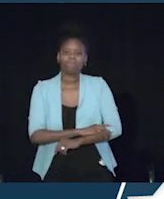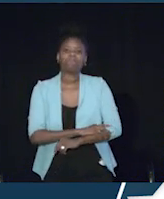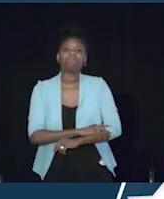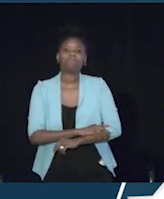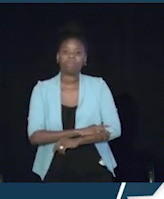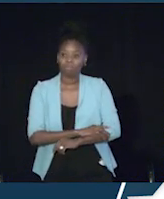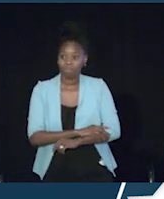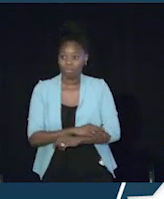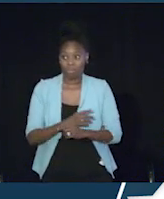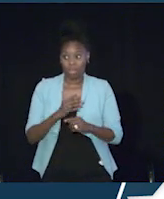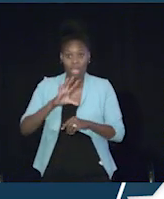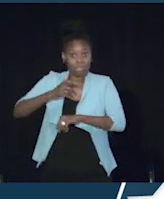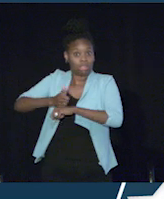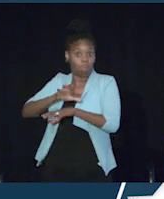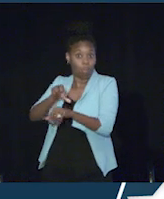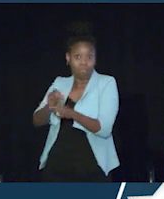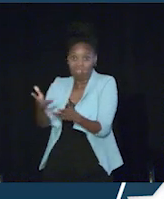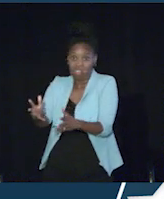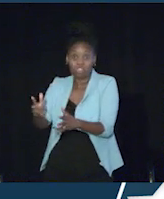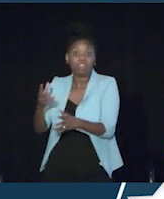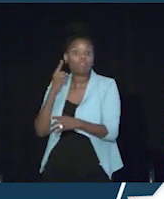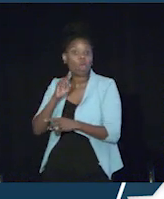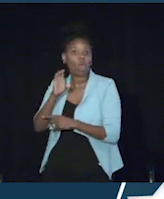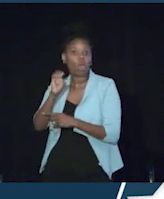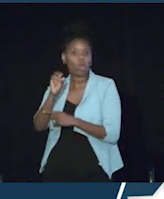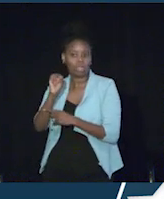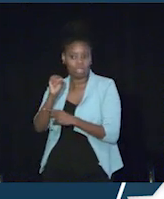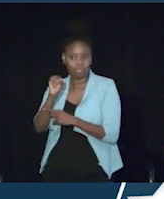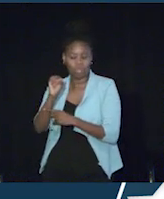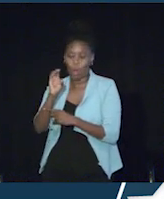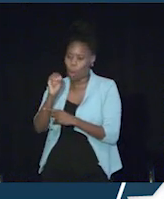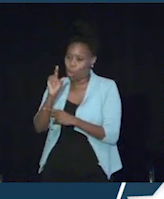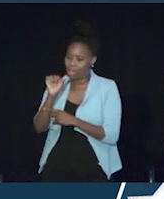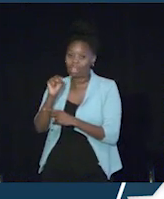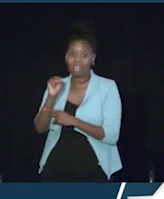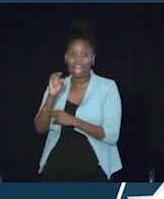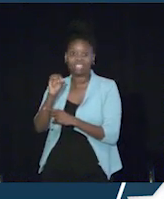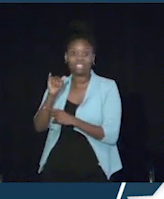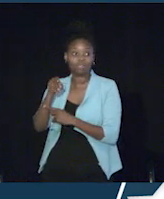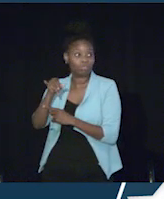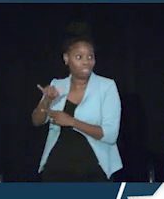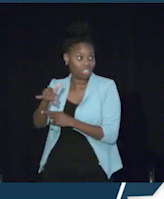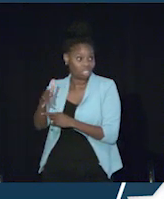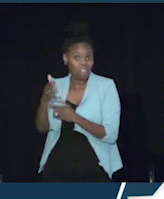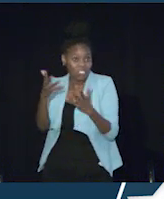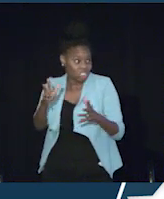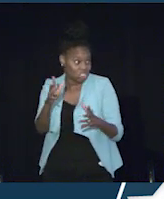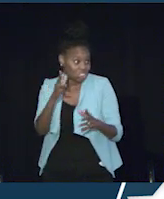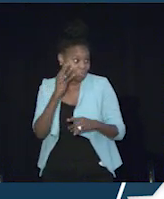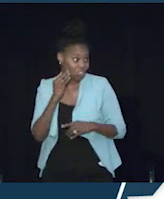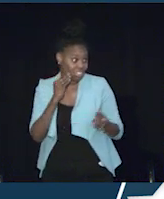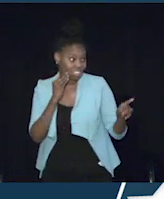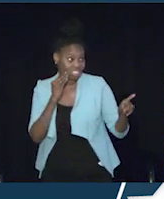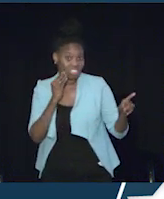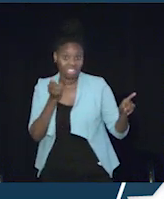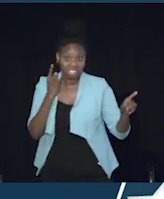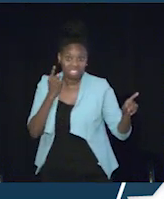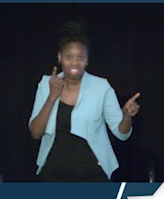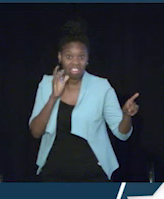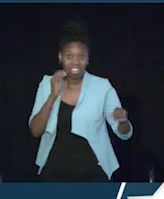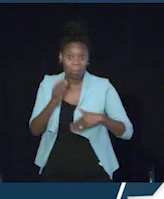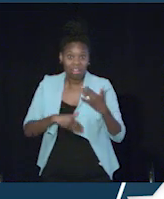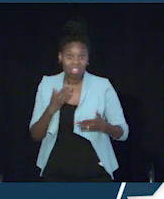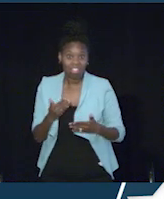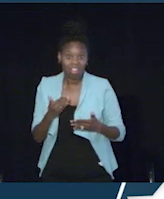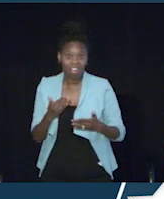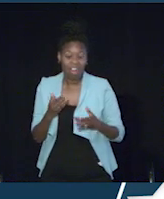I scheduled for that colonoscopy. So I don't know how many people know about having a colonoscopy. They suck. They